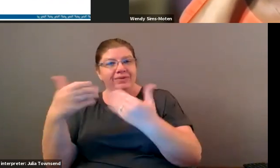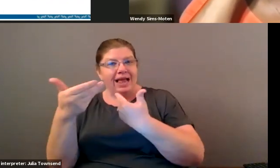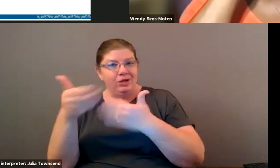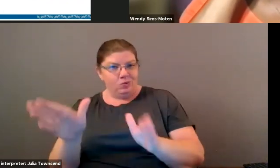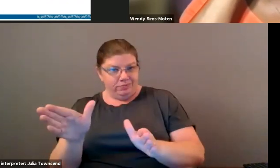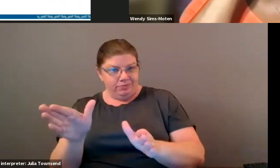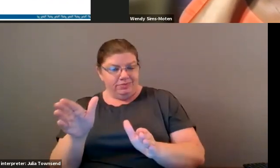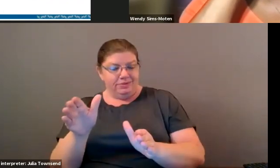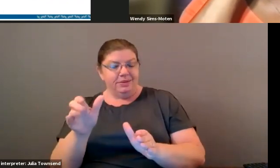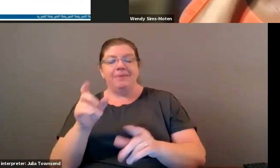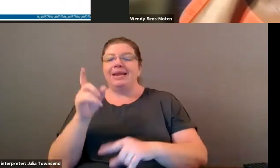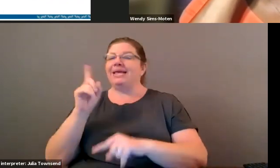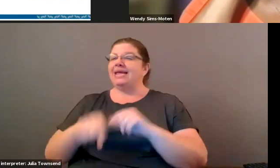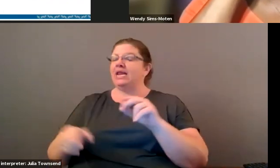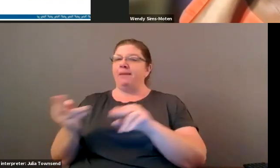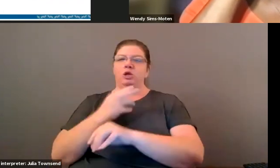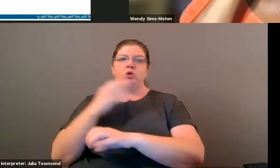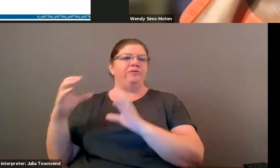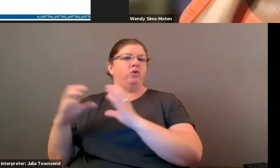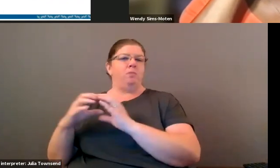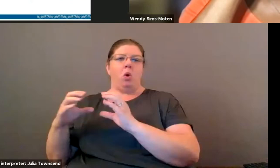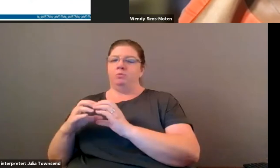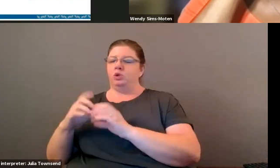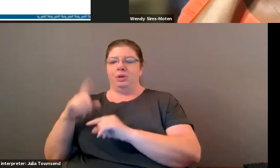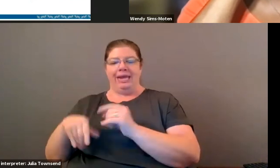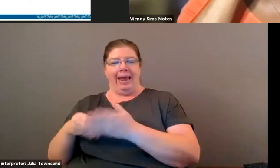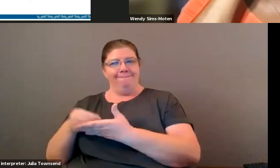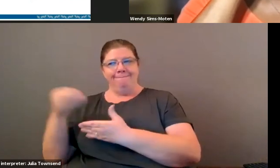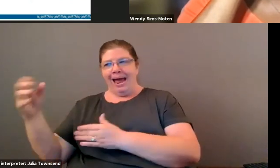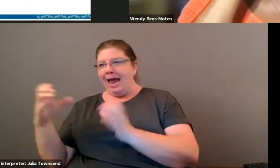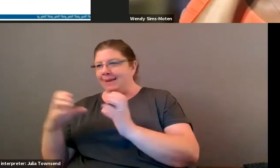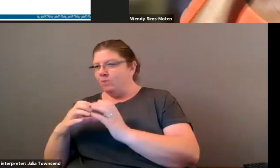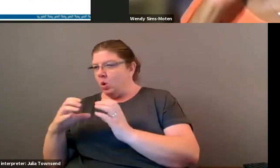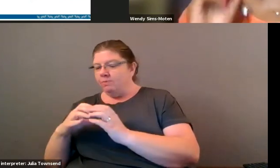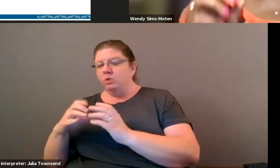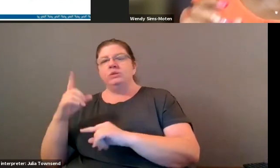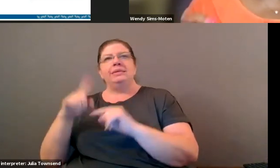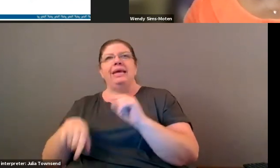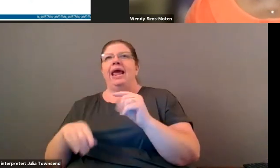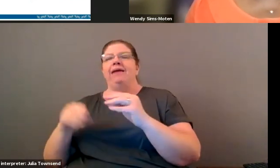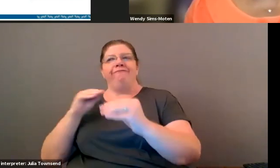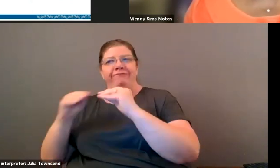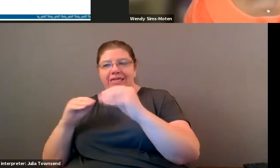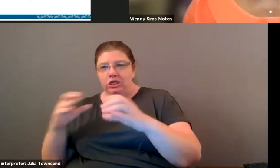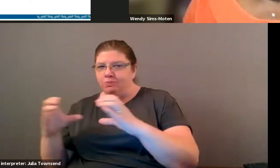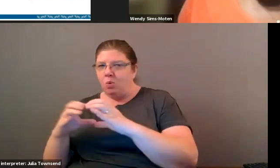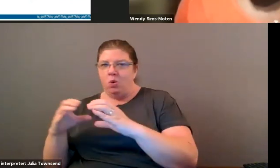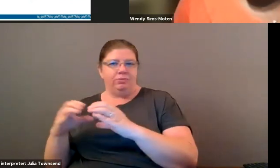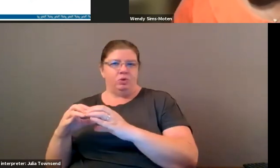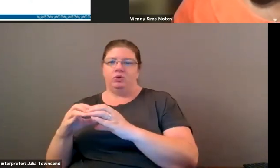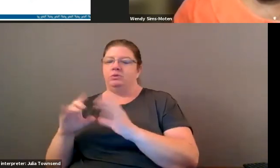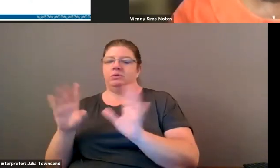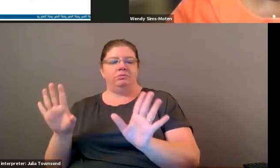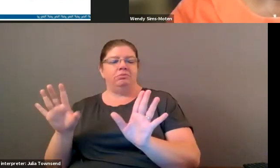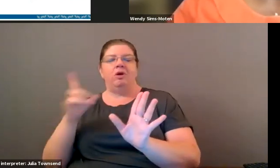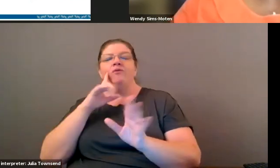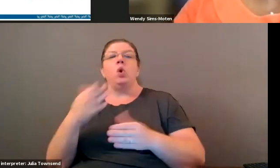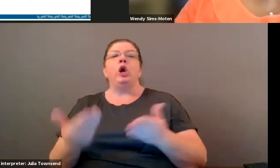it cannot be used for portables, not for buying portables, not for fixing up portables. It's just for